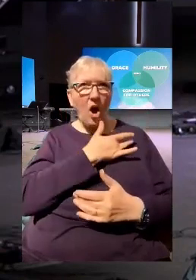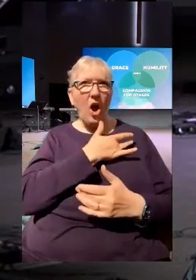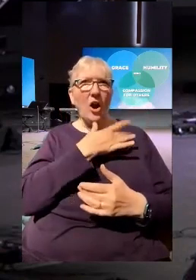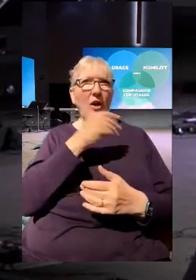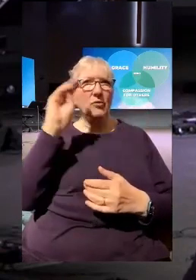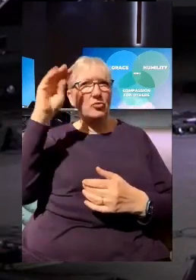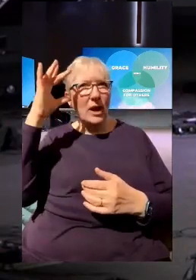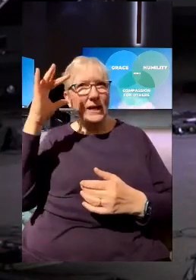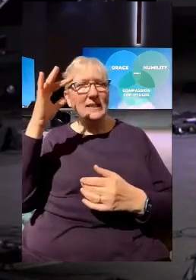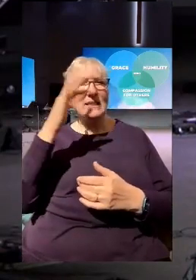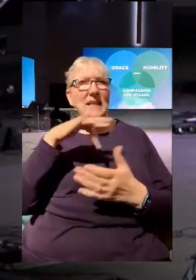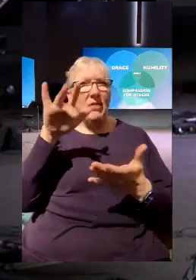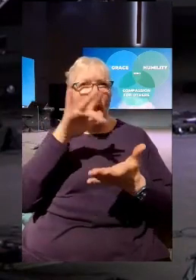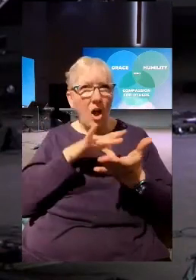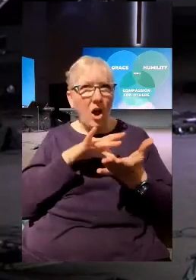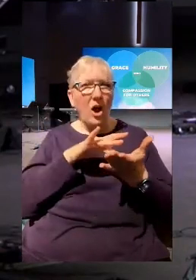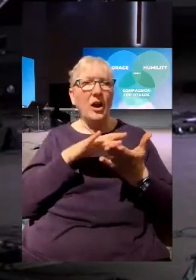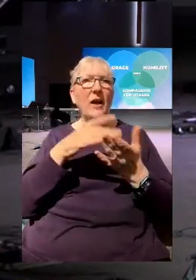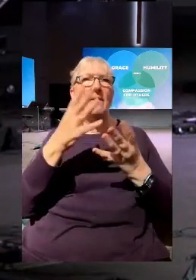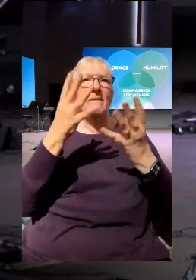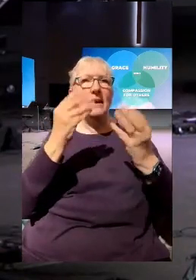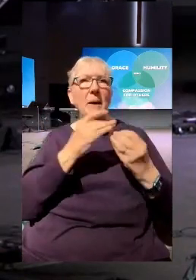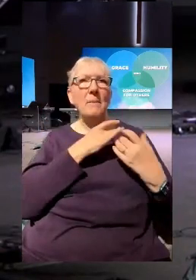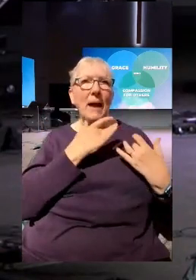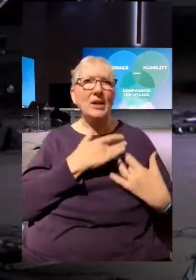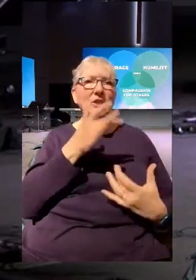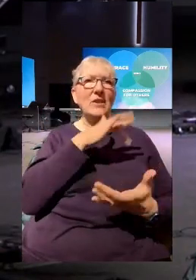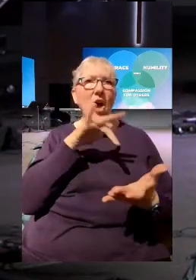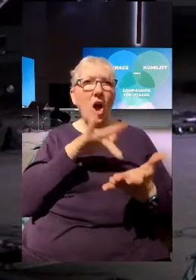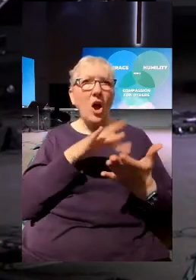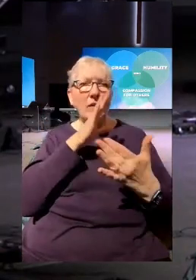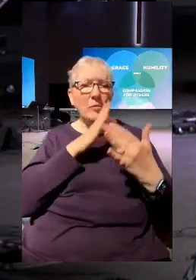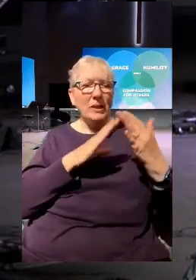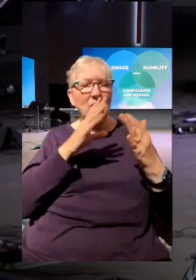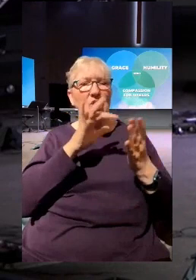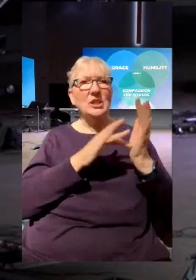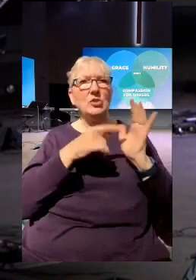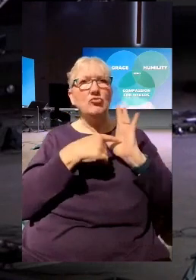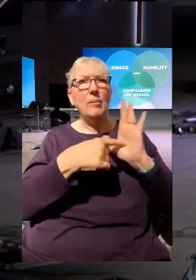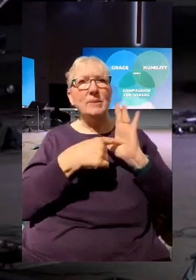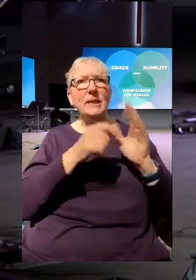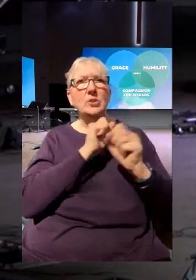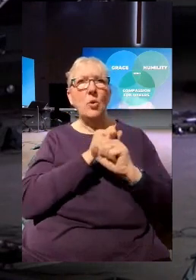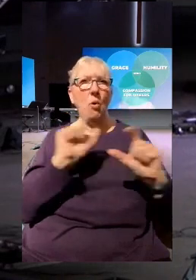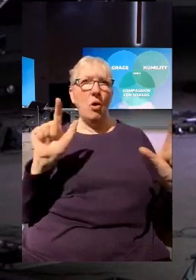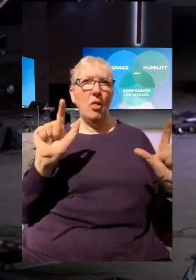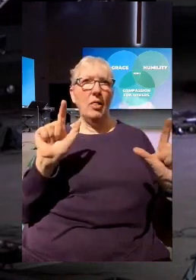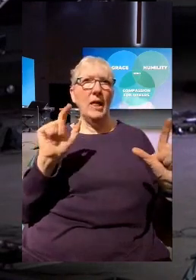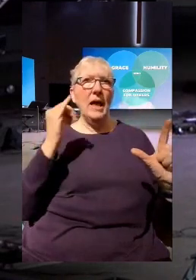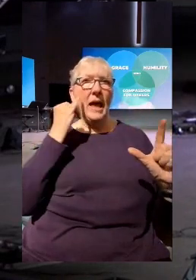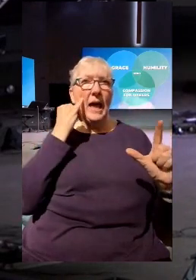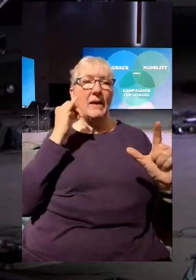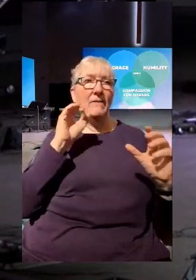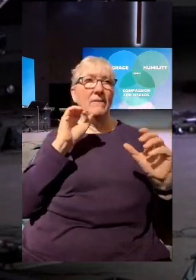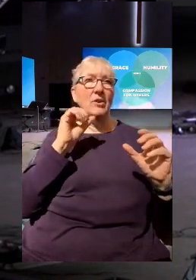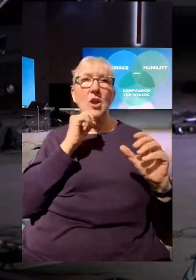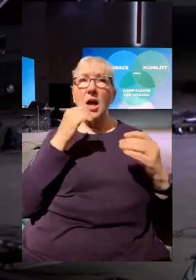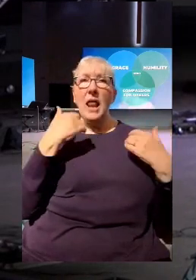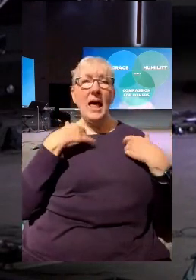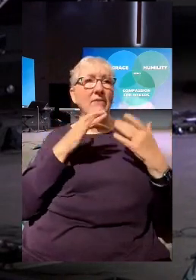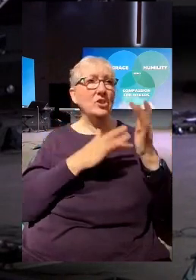He is at the heart of humility. He represents it all. And without him, like, we